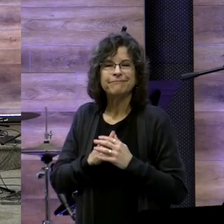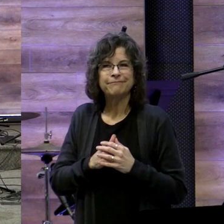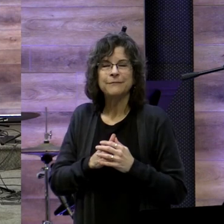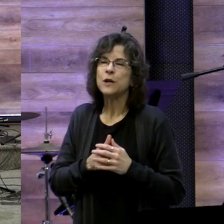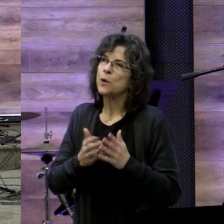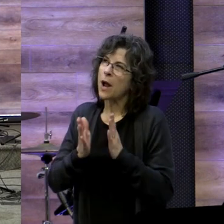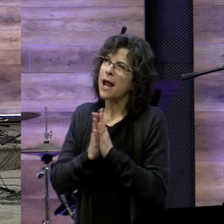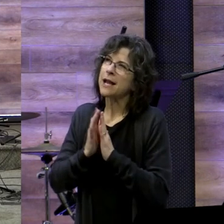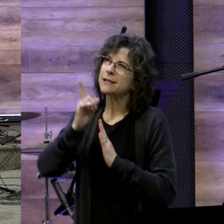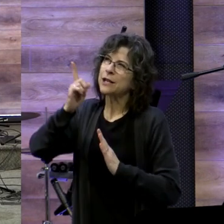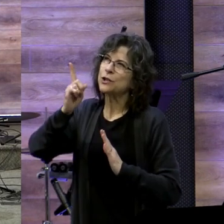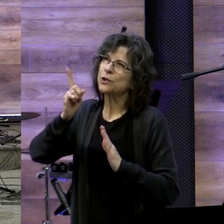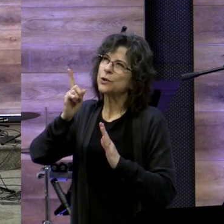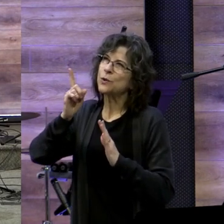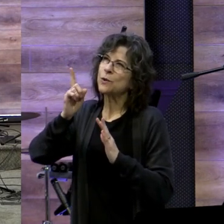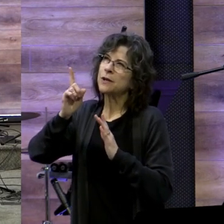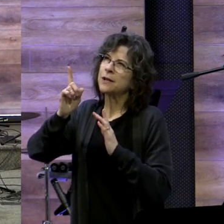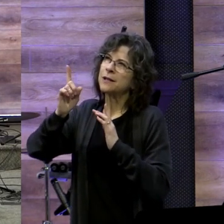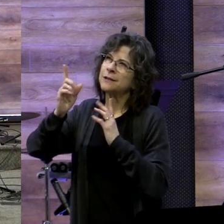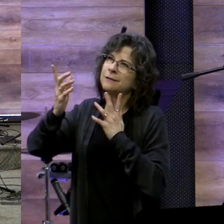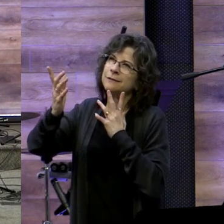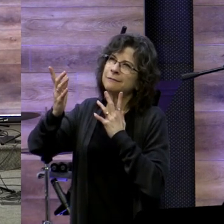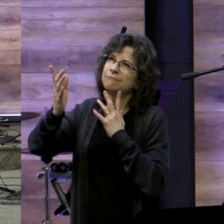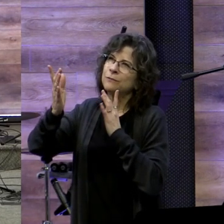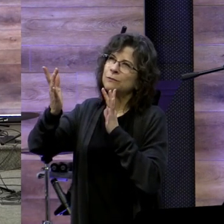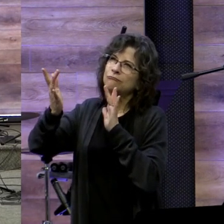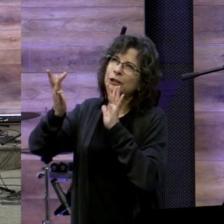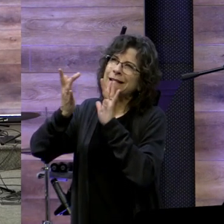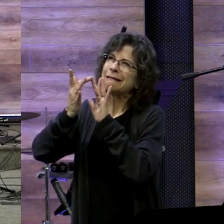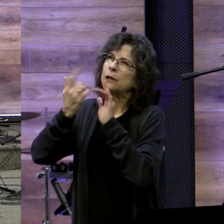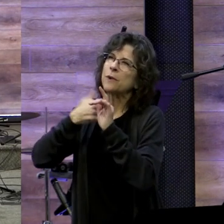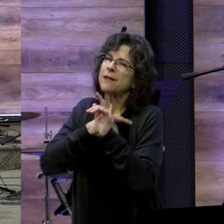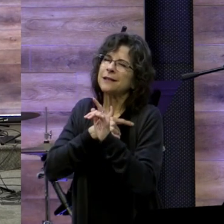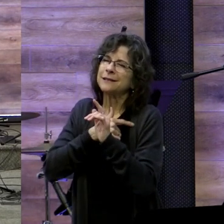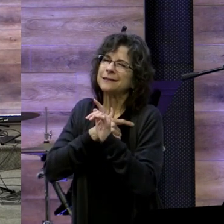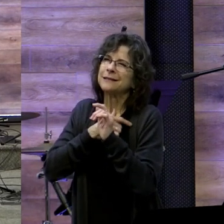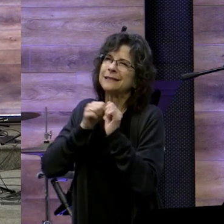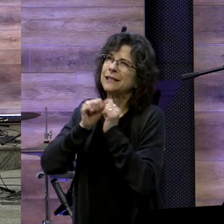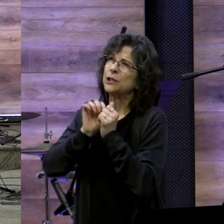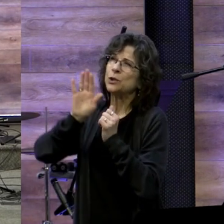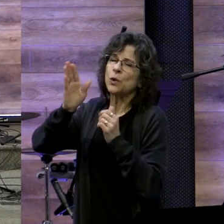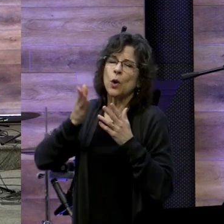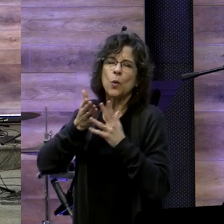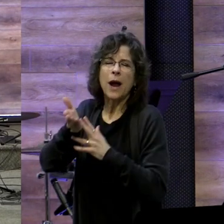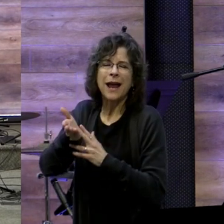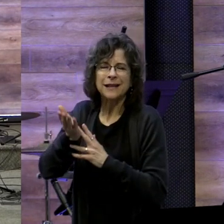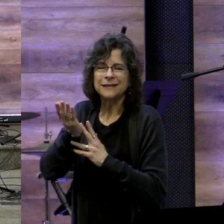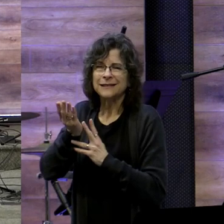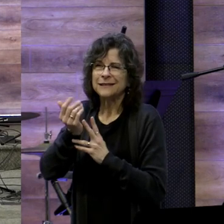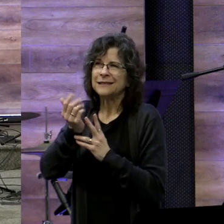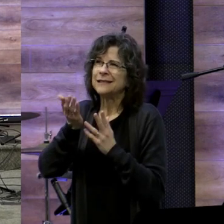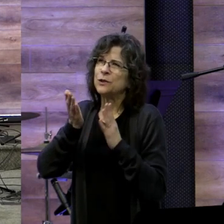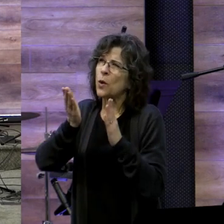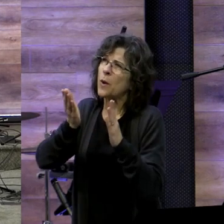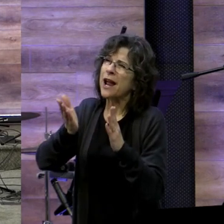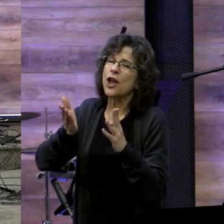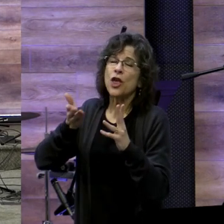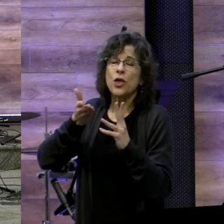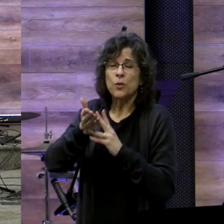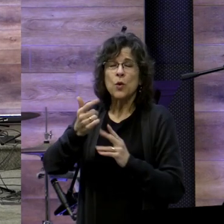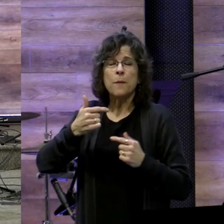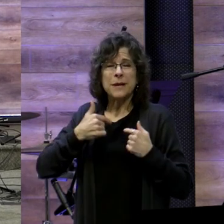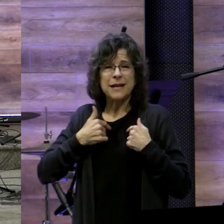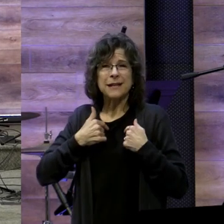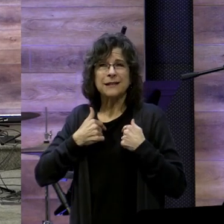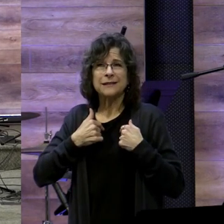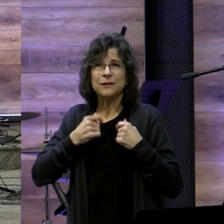that. More than hearing from me, God, people need to hear from you. And so would you speak through your word to open our eyes to see